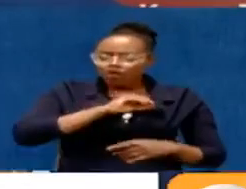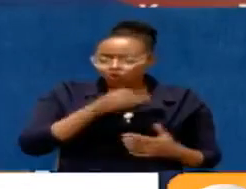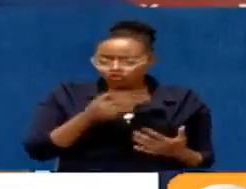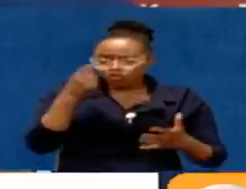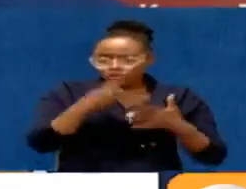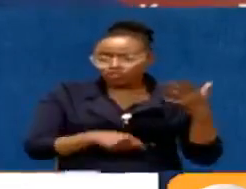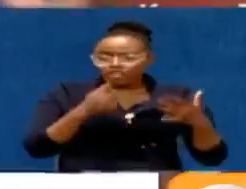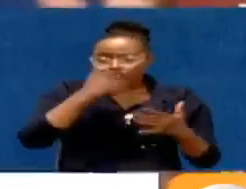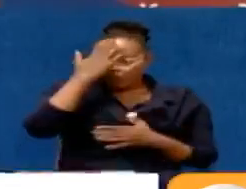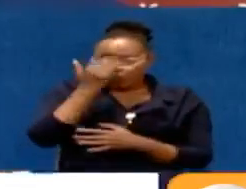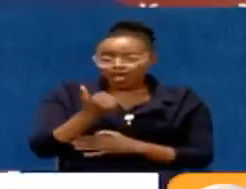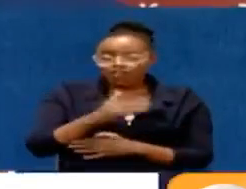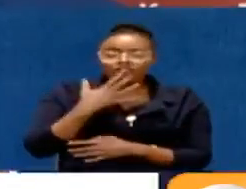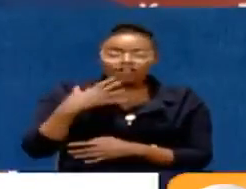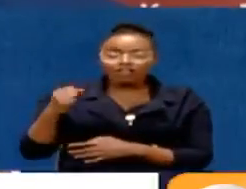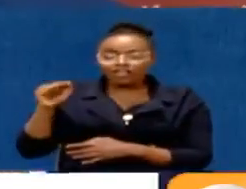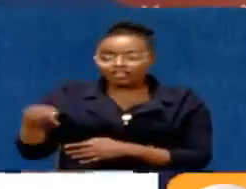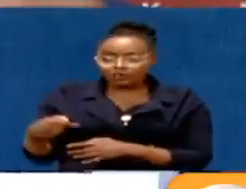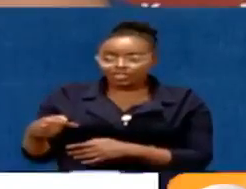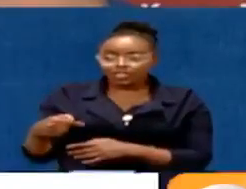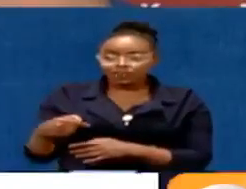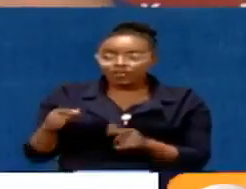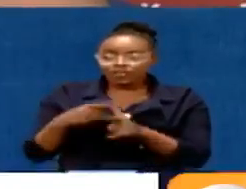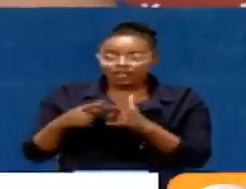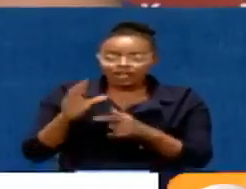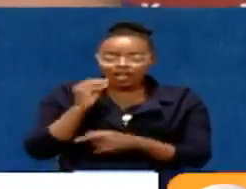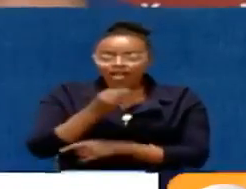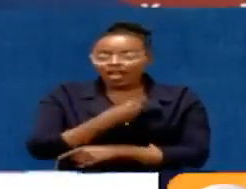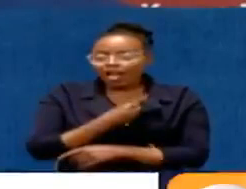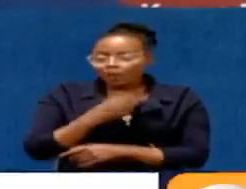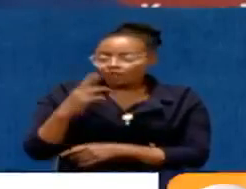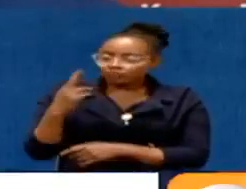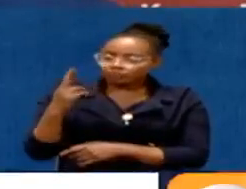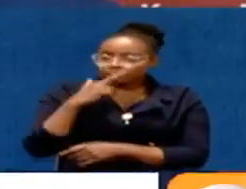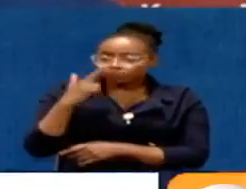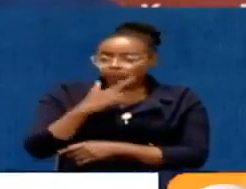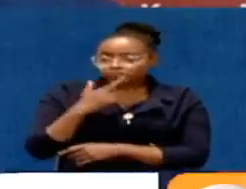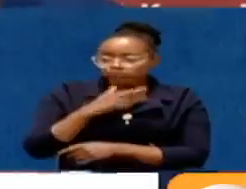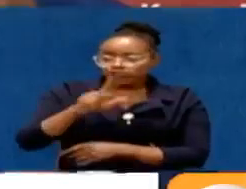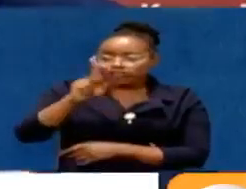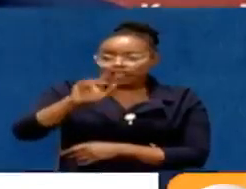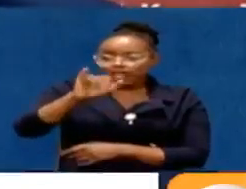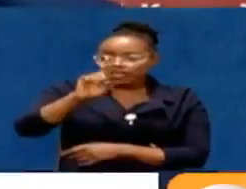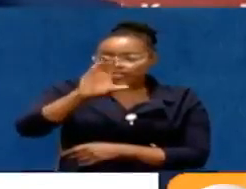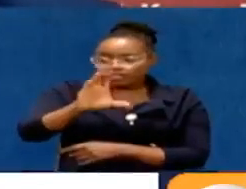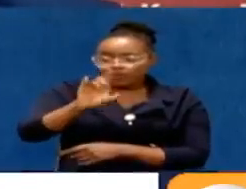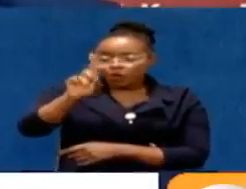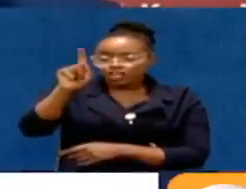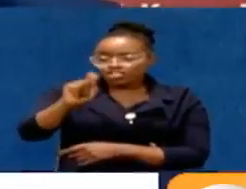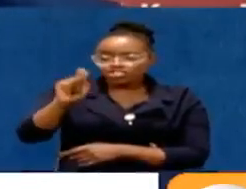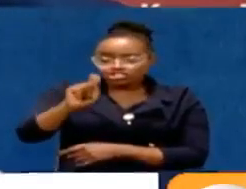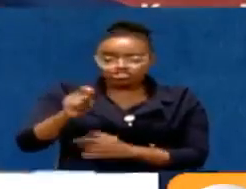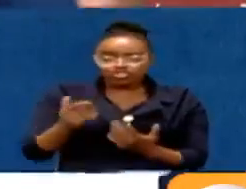too, because at 500,000, our exposure as deposit insurance today, KDIC, is at 1 trillion